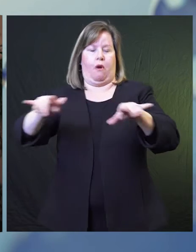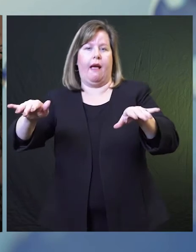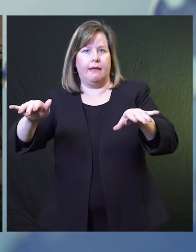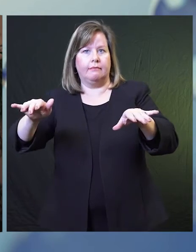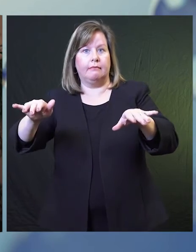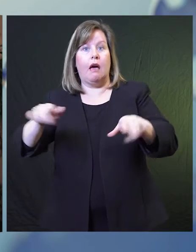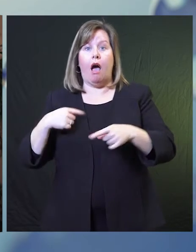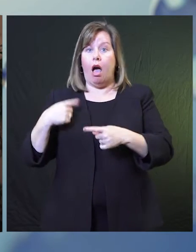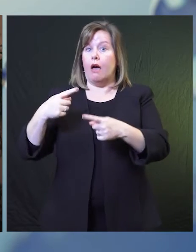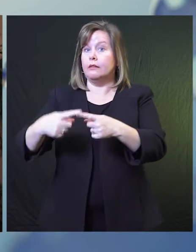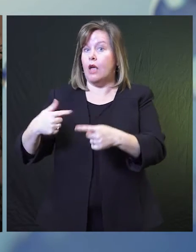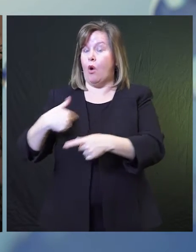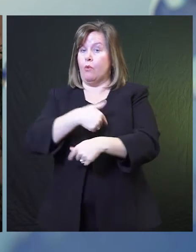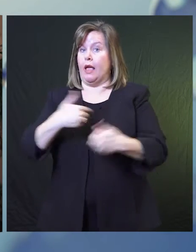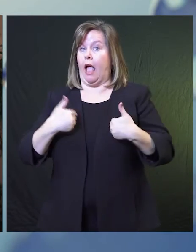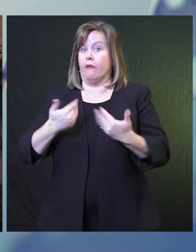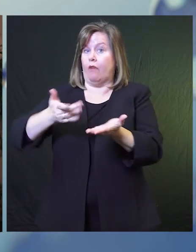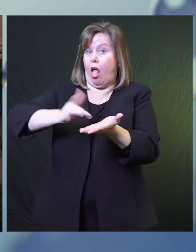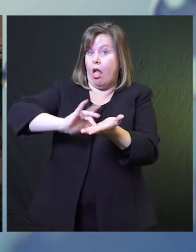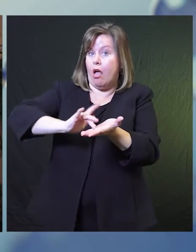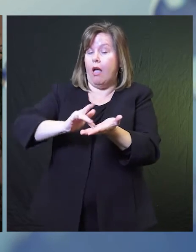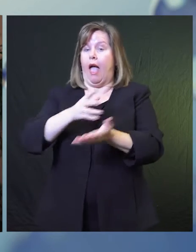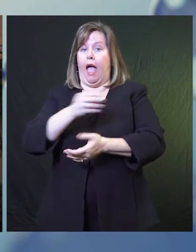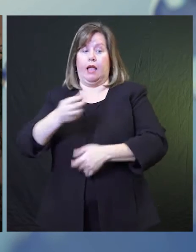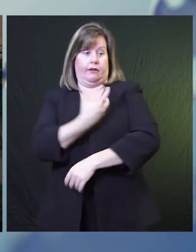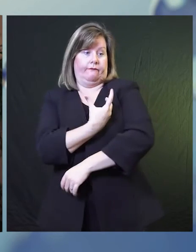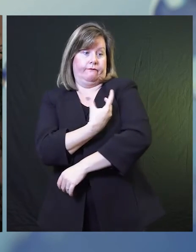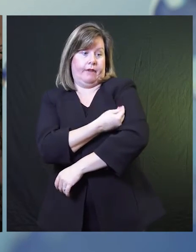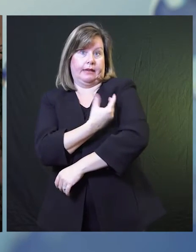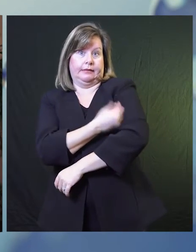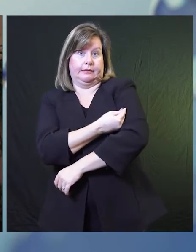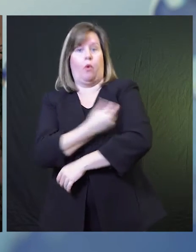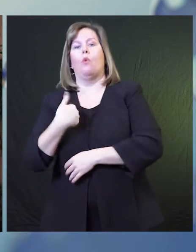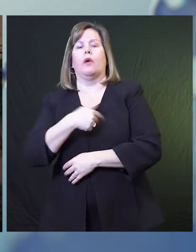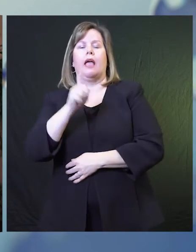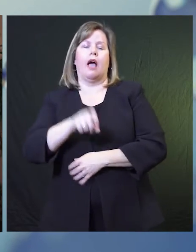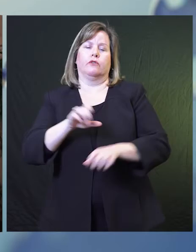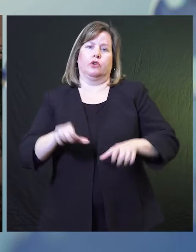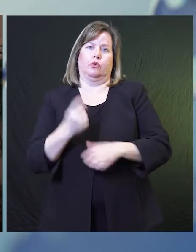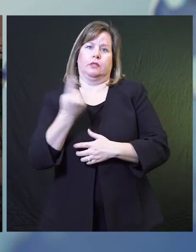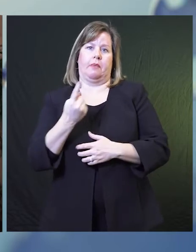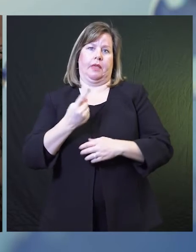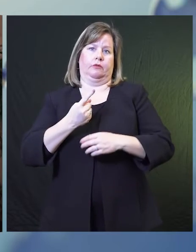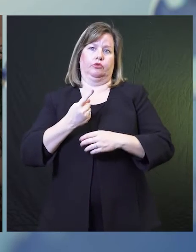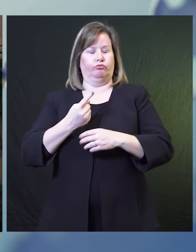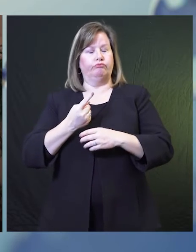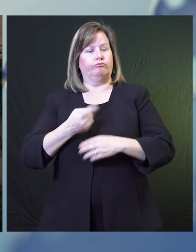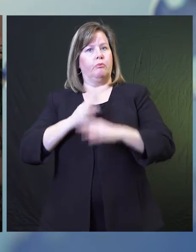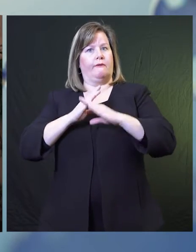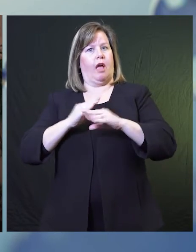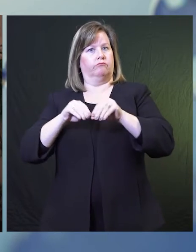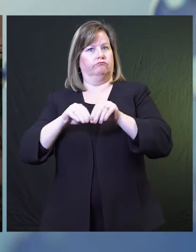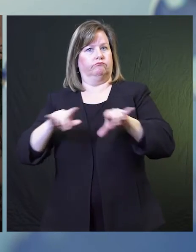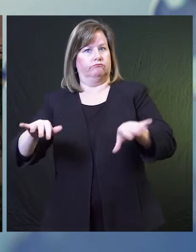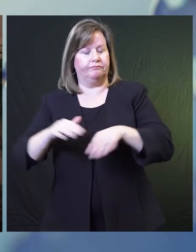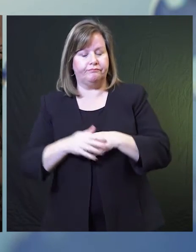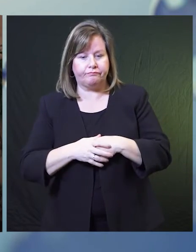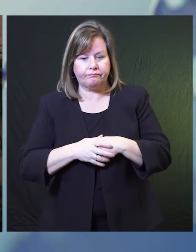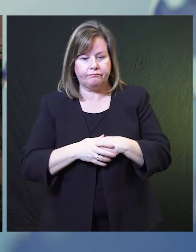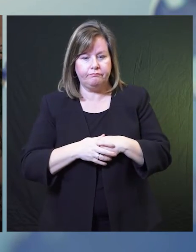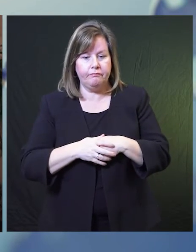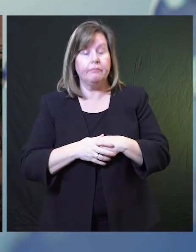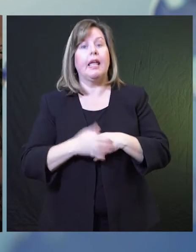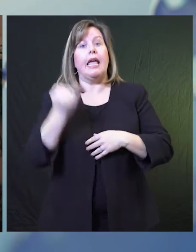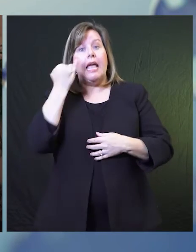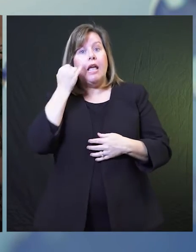therapeutic drugs, we need to do the simple things, at the very least, that can prevent the spread of this. We know that sick people are going